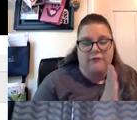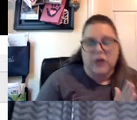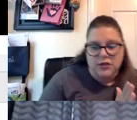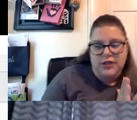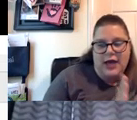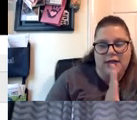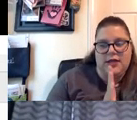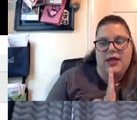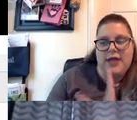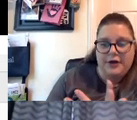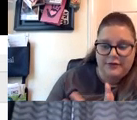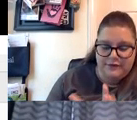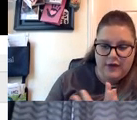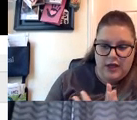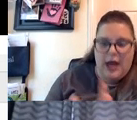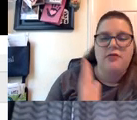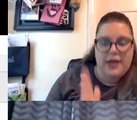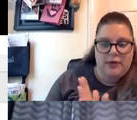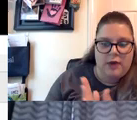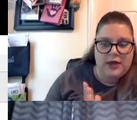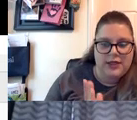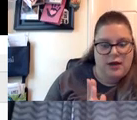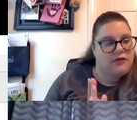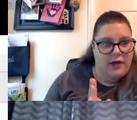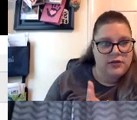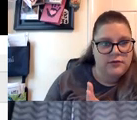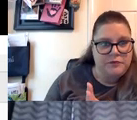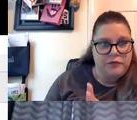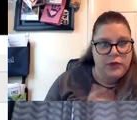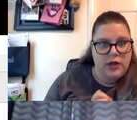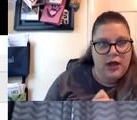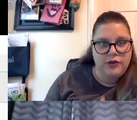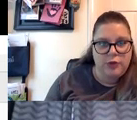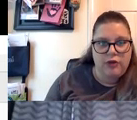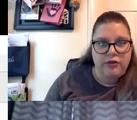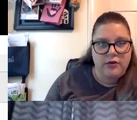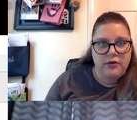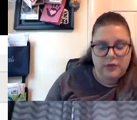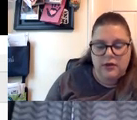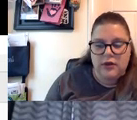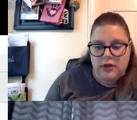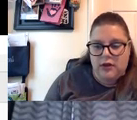mark it first as a decorative, and then I would mark it as an artifact. I would do both.